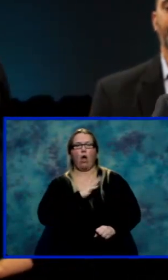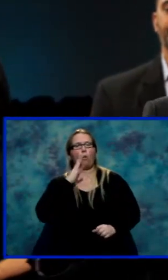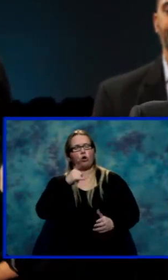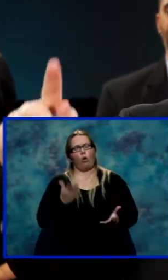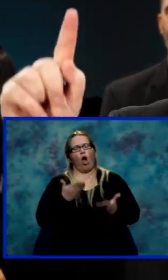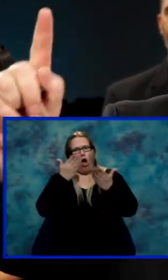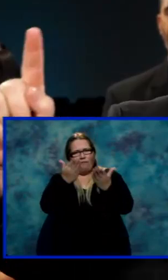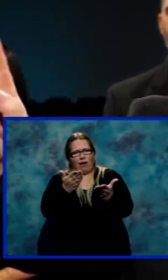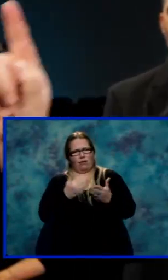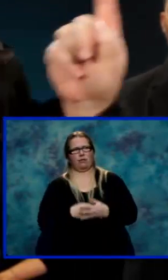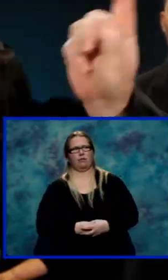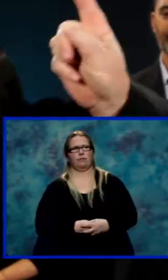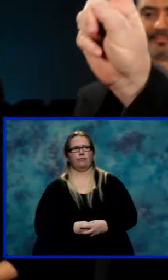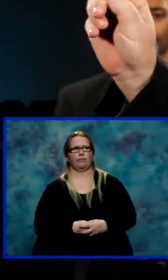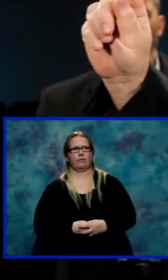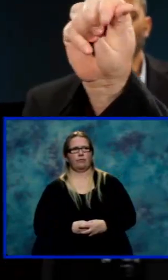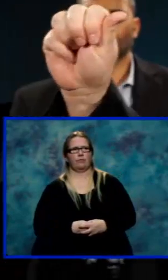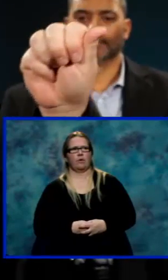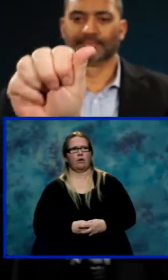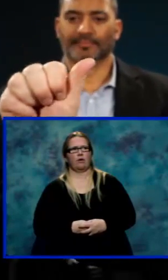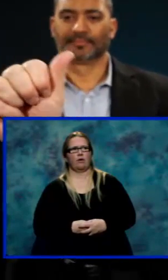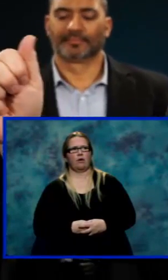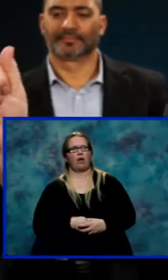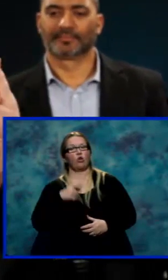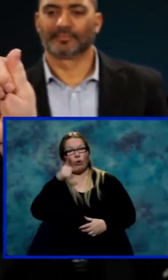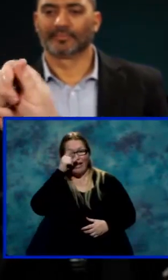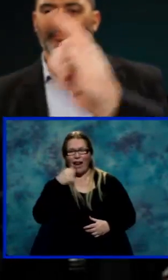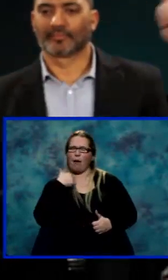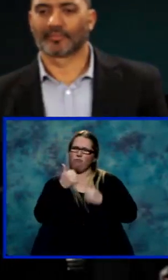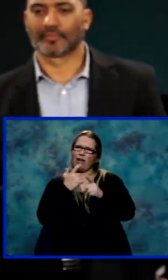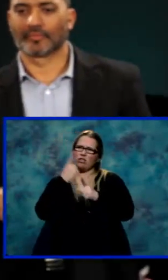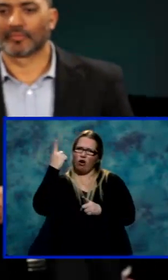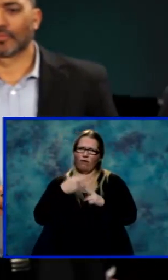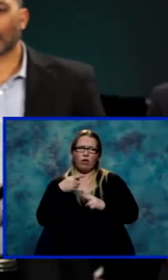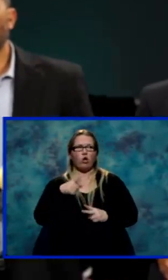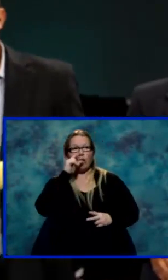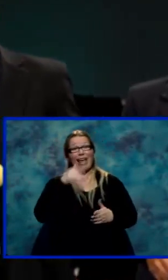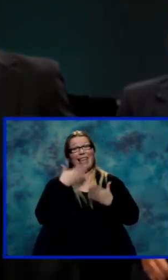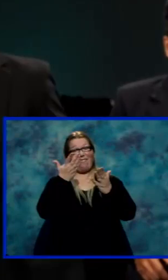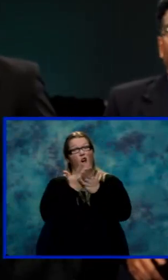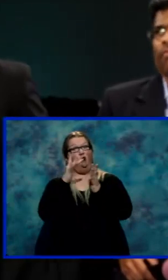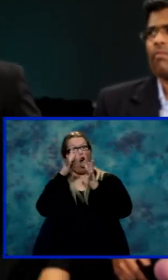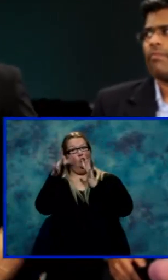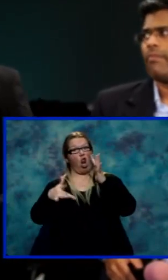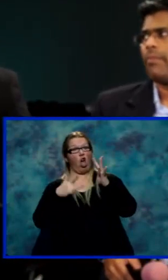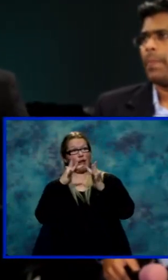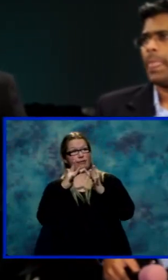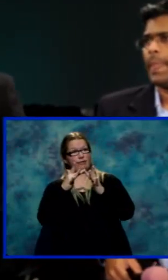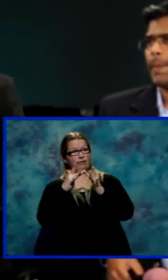offerings and tithes. And look, you can, and I praise God for this in our church, you can give online. Have we got the